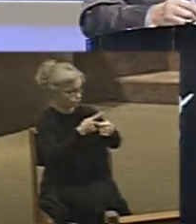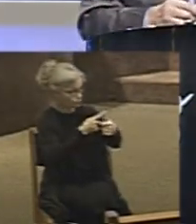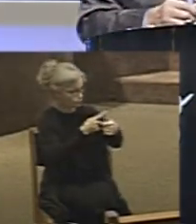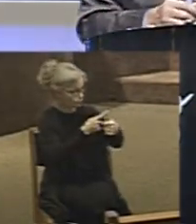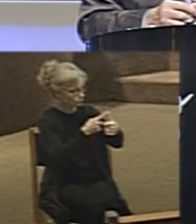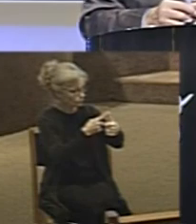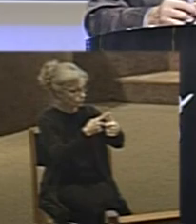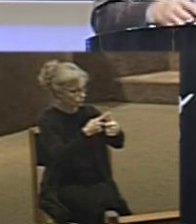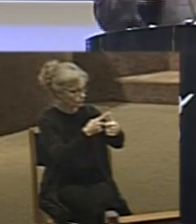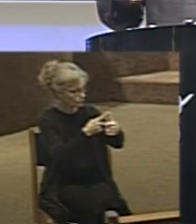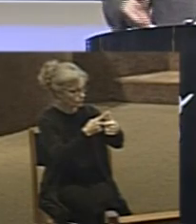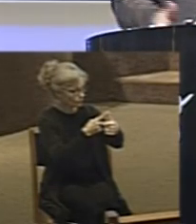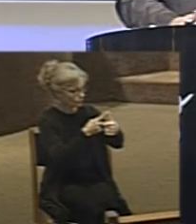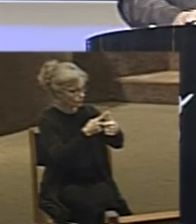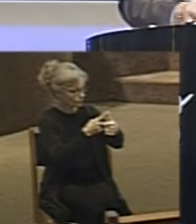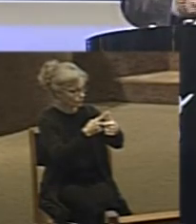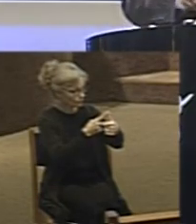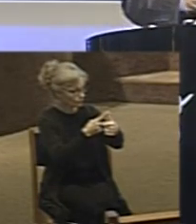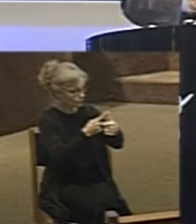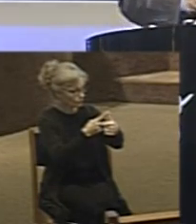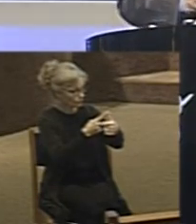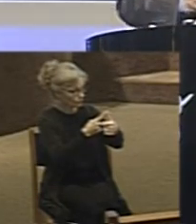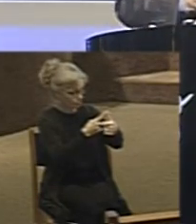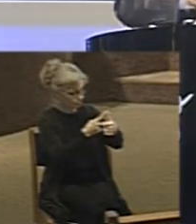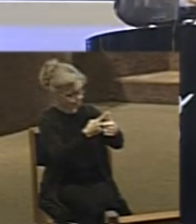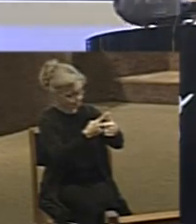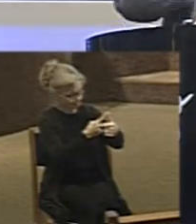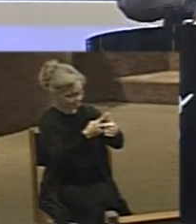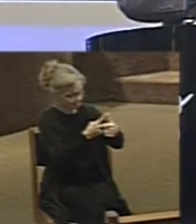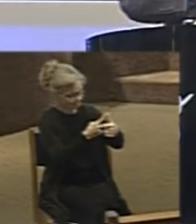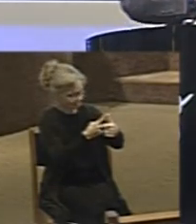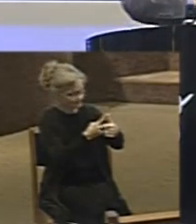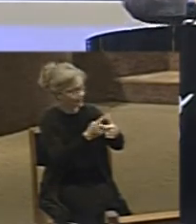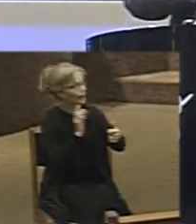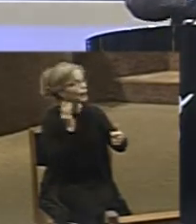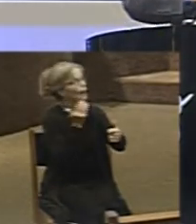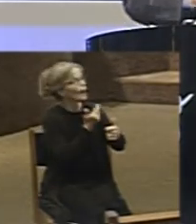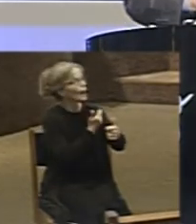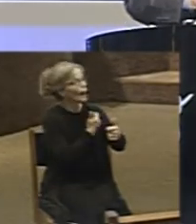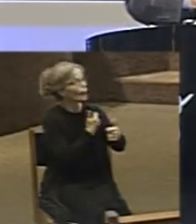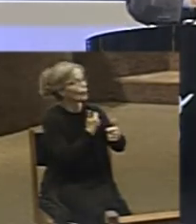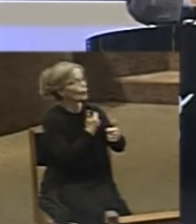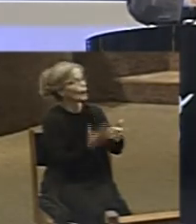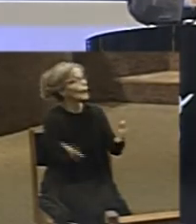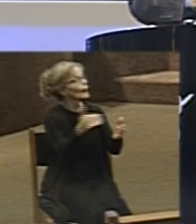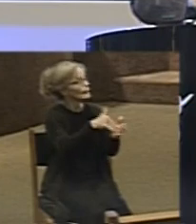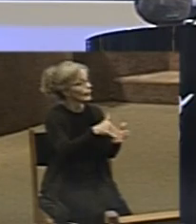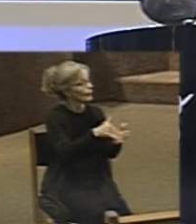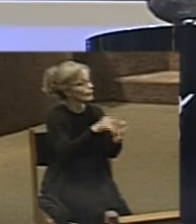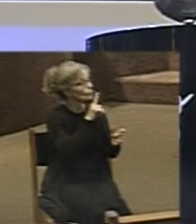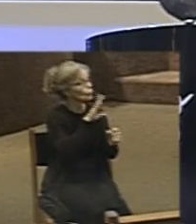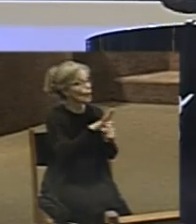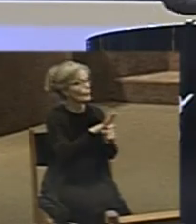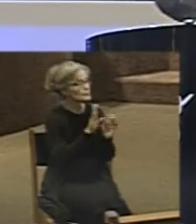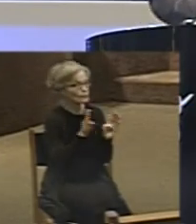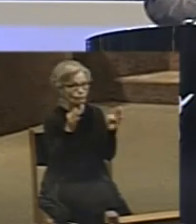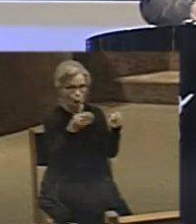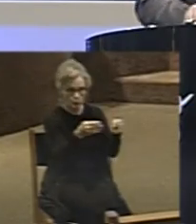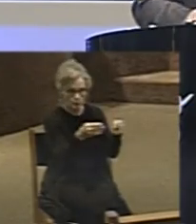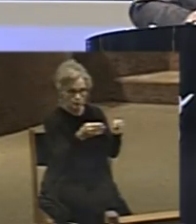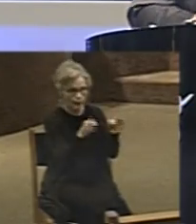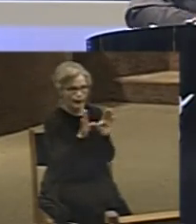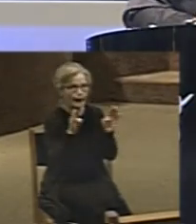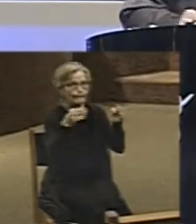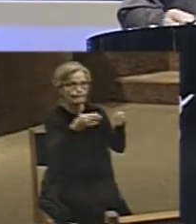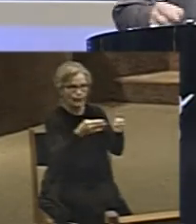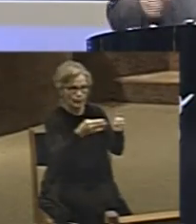foundational to all else is our renewed commitment to the biblical,